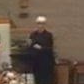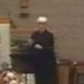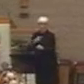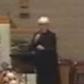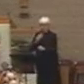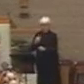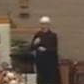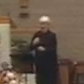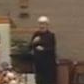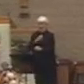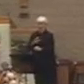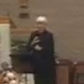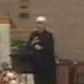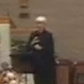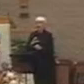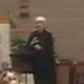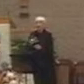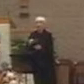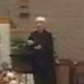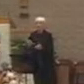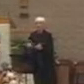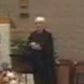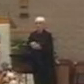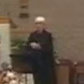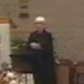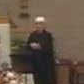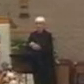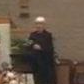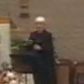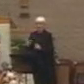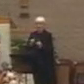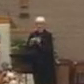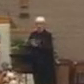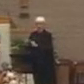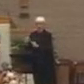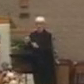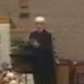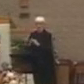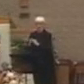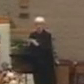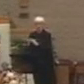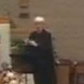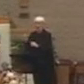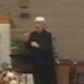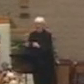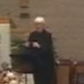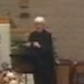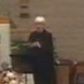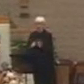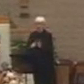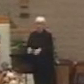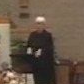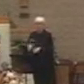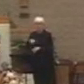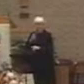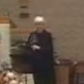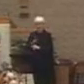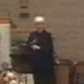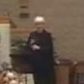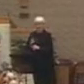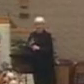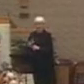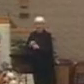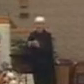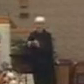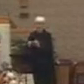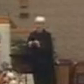Christ. This is what it means. I have to go to Jerusalem. I have to give myself away. I'm going